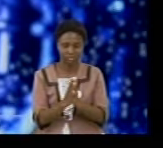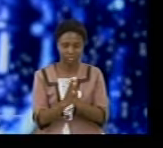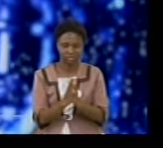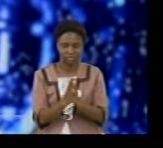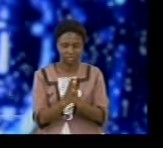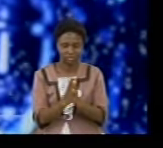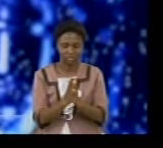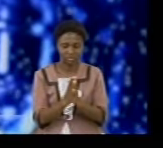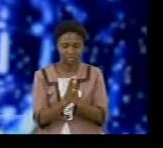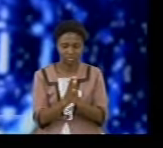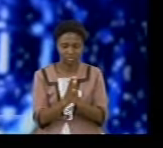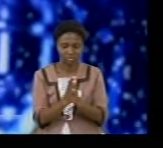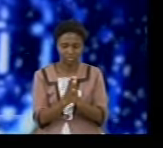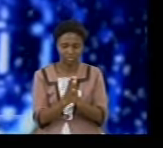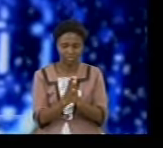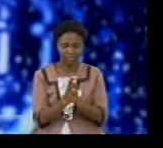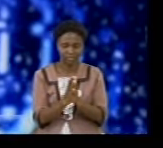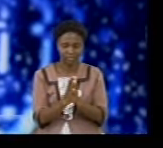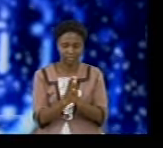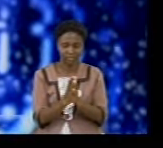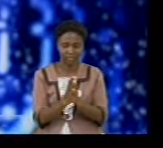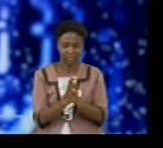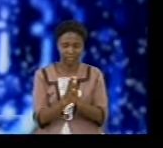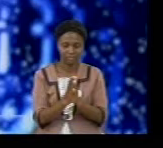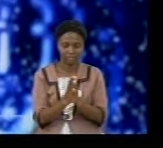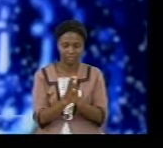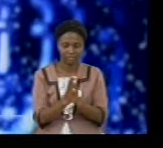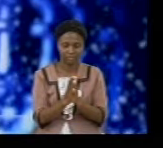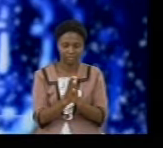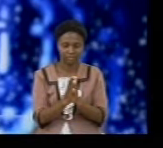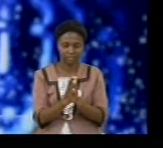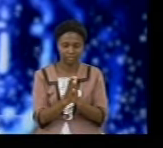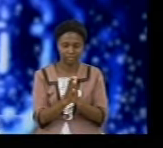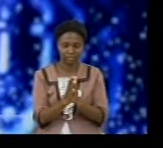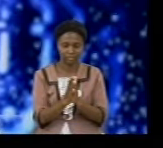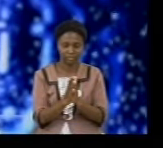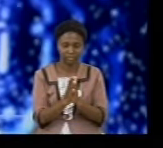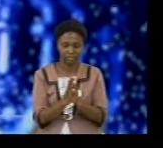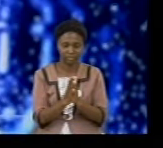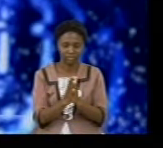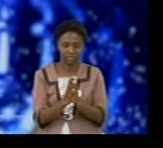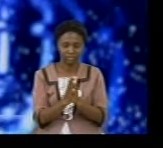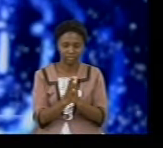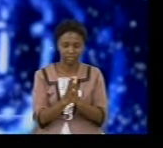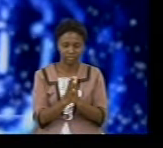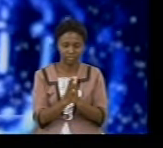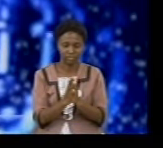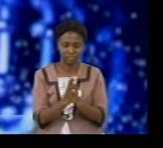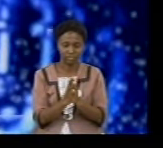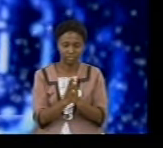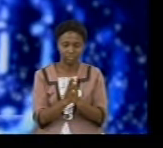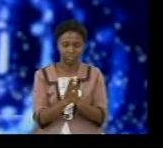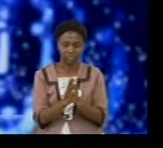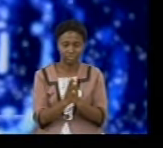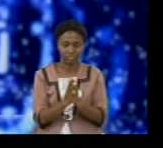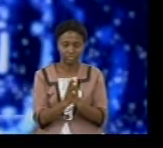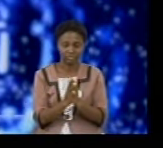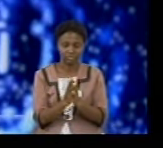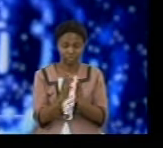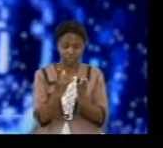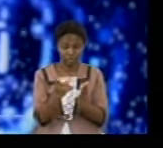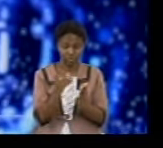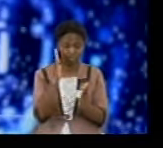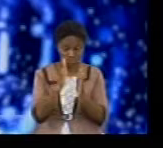with your hand still on your chest and your other hand raised up unto the Lord. Now, Lord, here am I. I mean